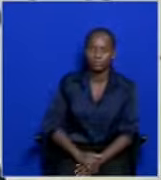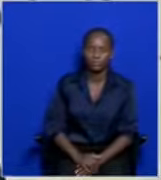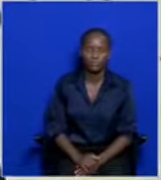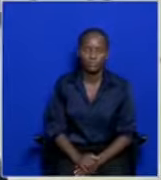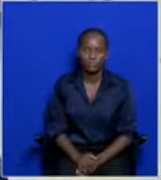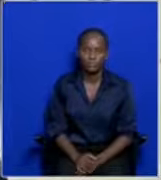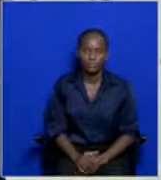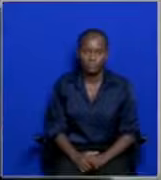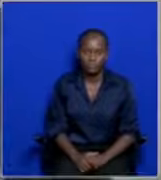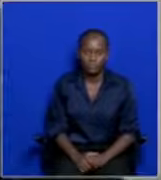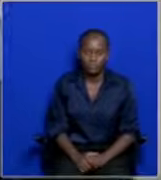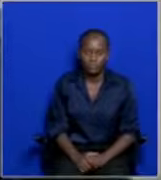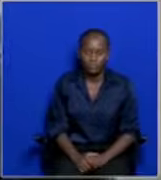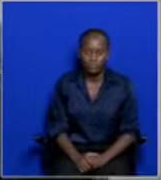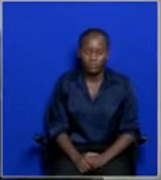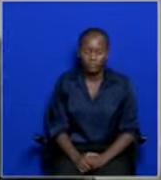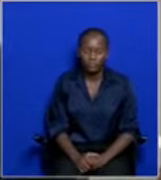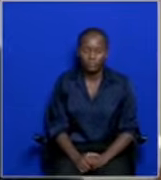Thank you, Commissioners.